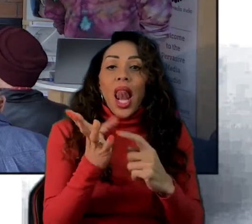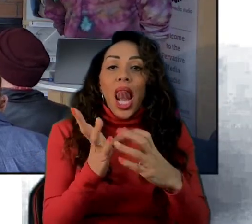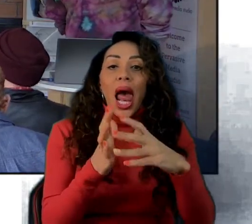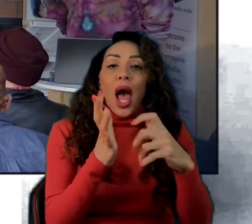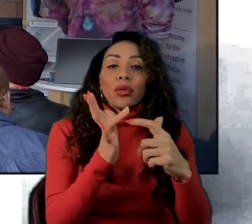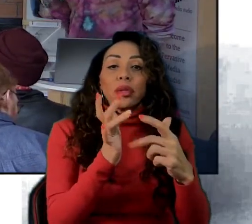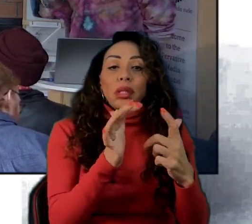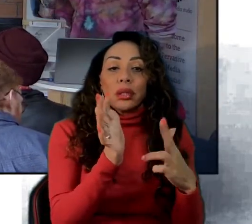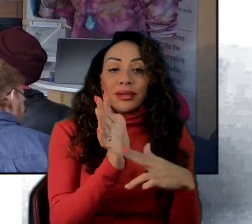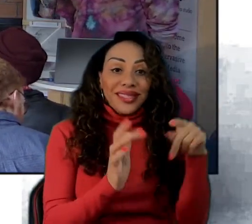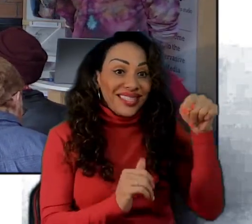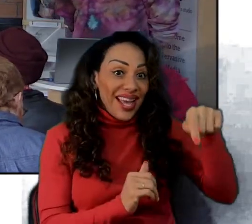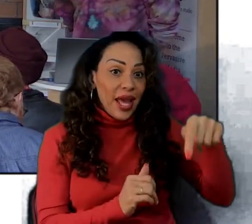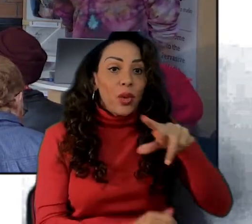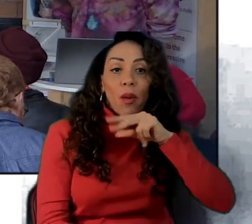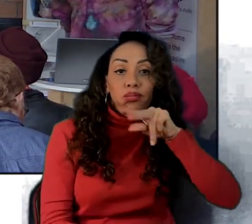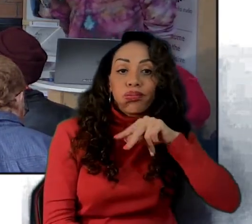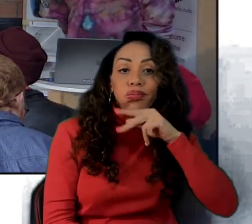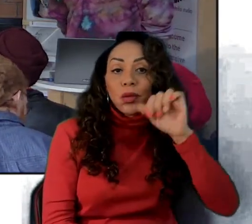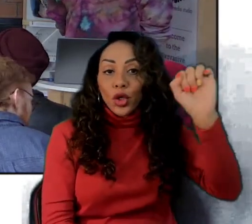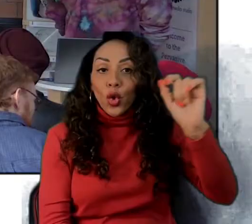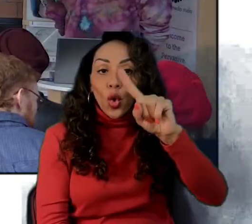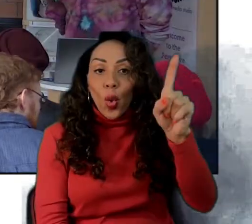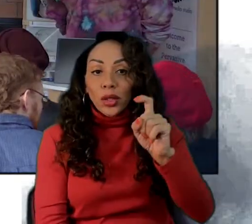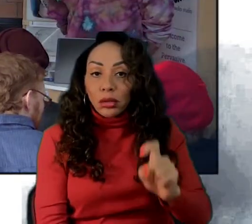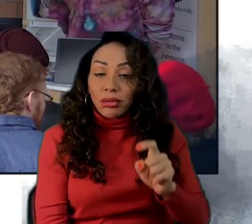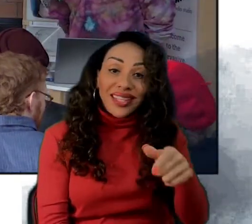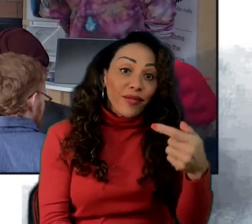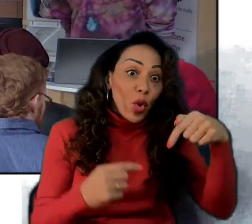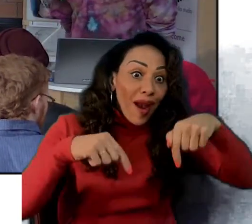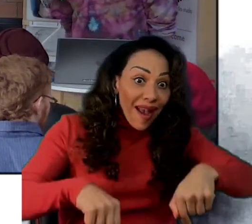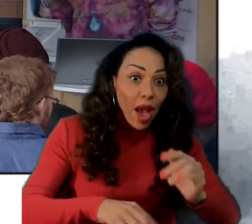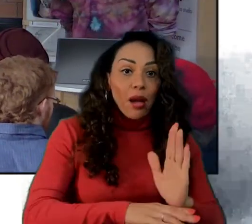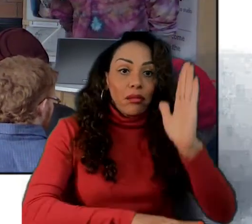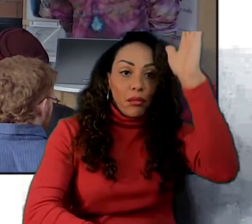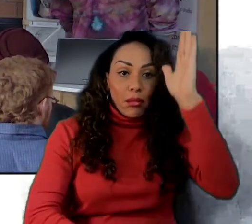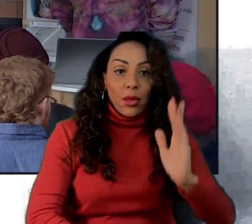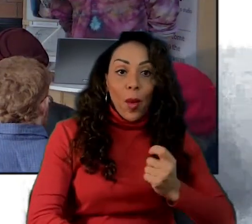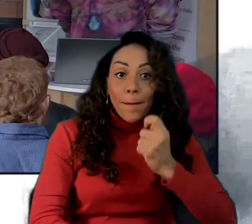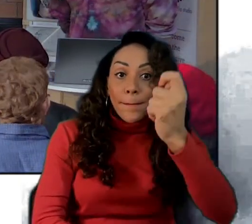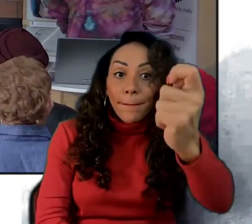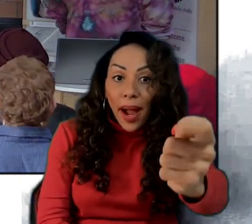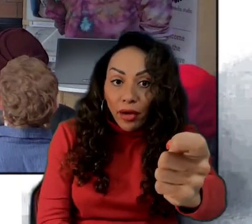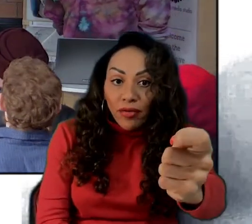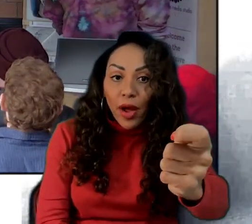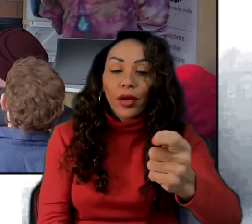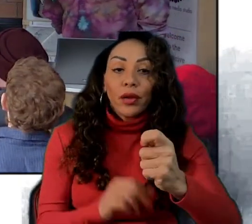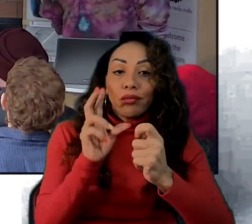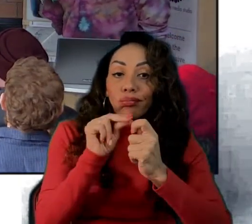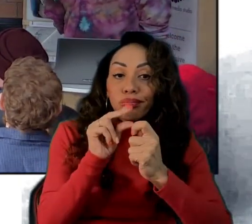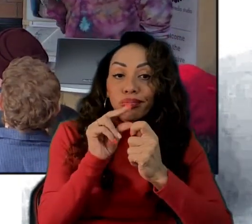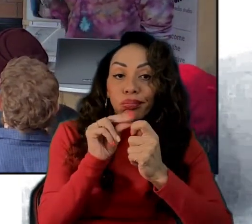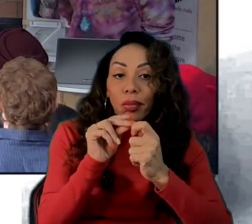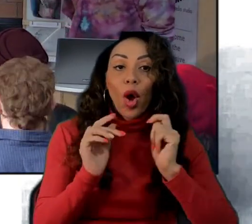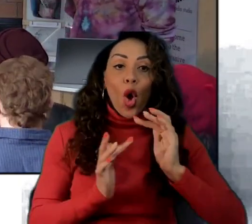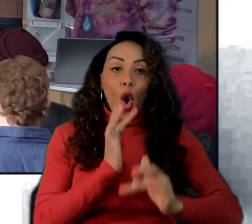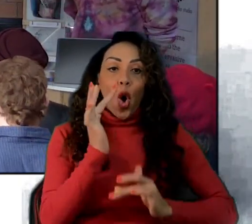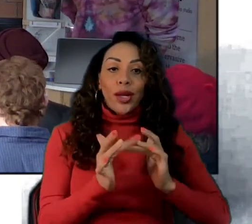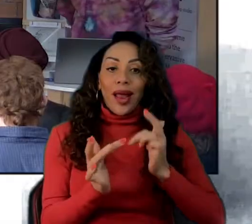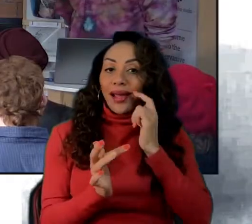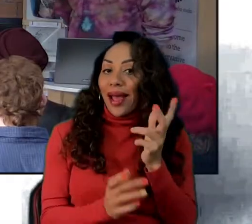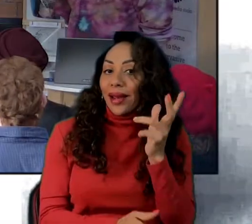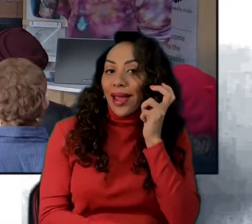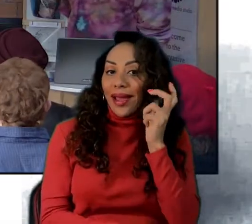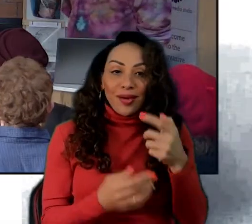today. If you're in the building, please raise your hand and we'll send around a microphone so the folks at home can hear what you're saying. And Nikki,